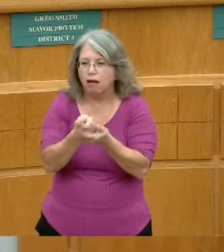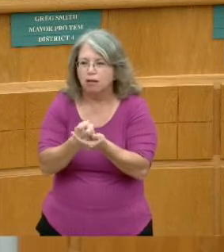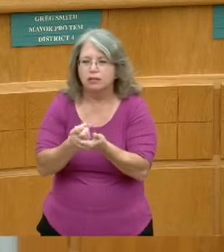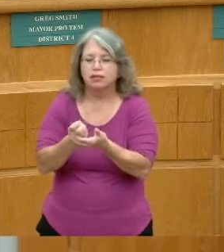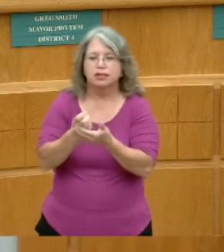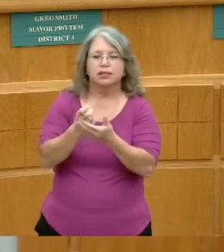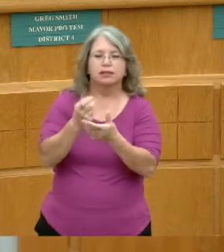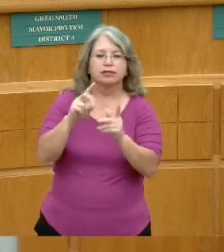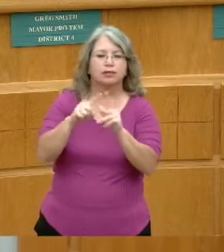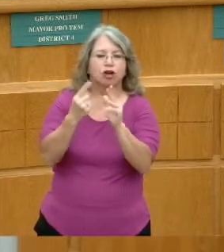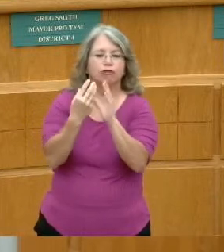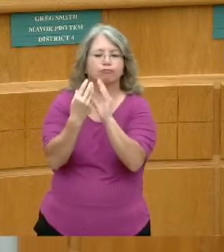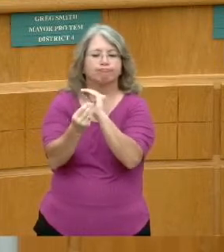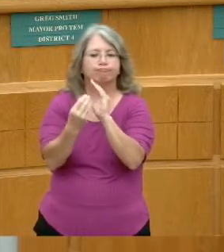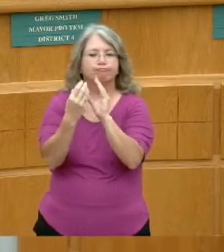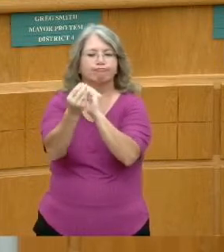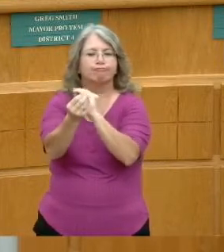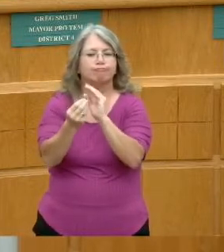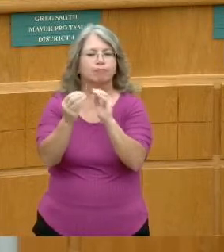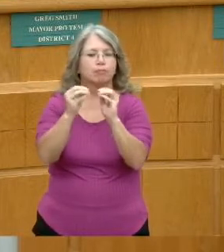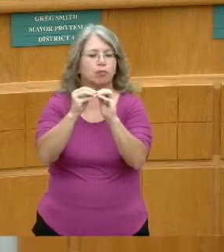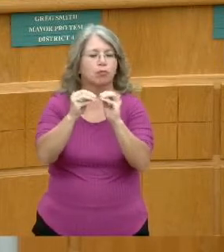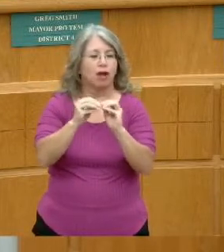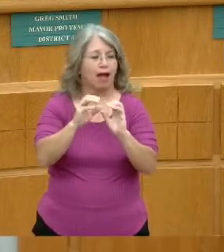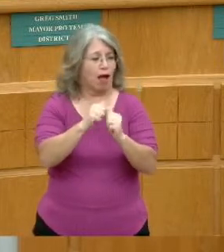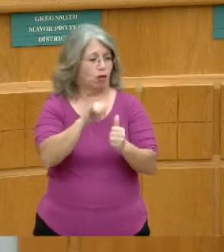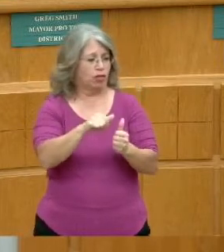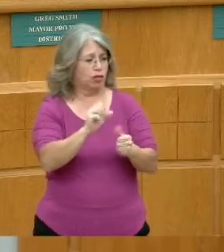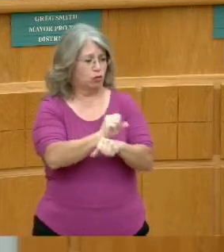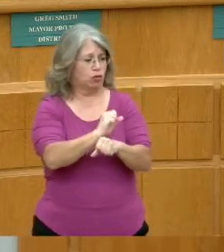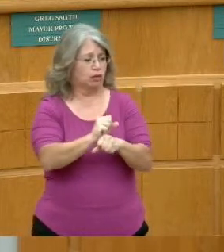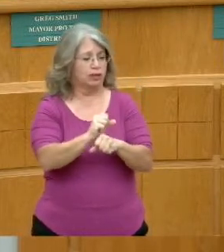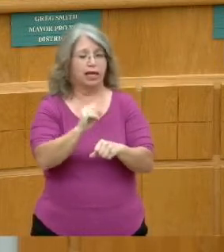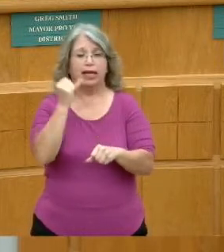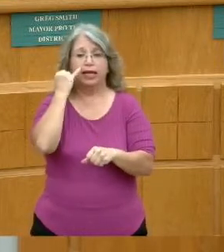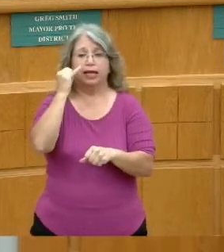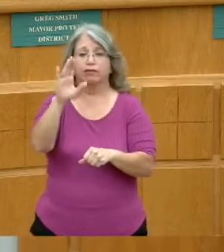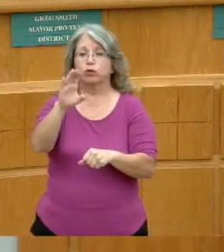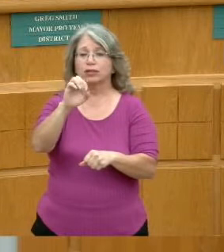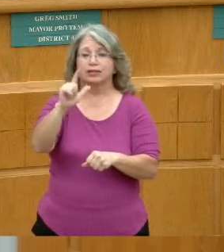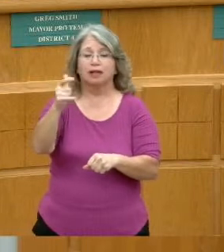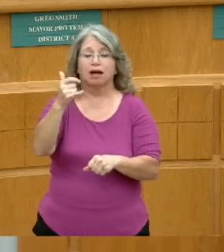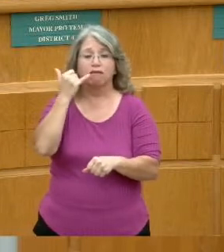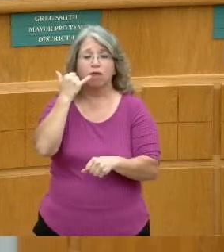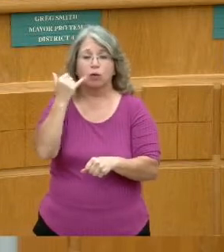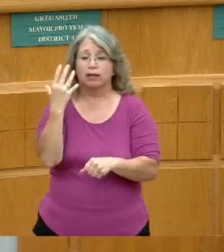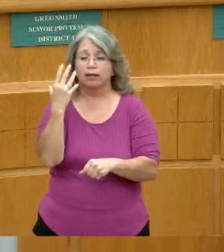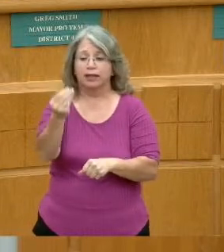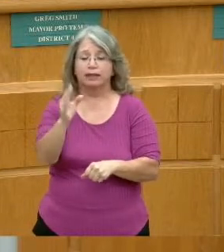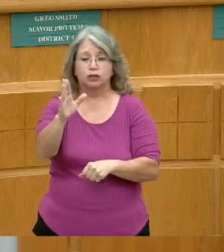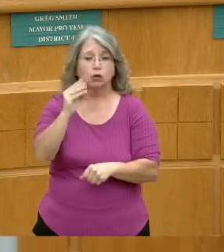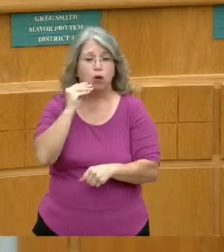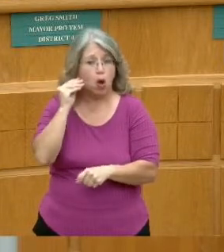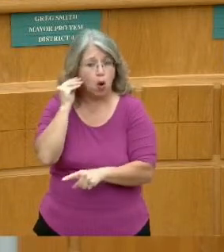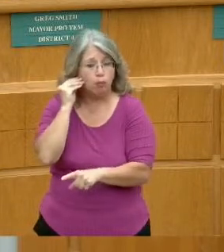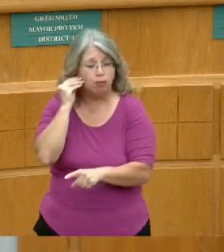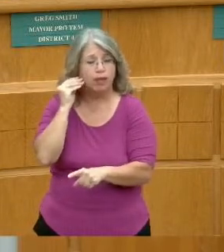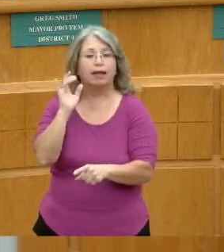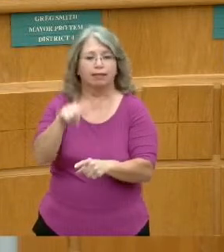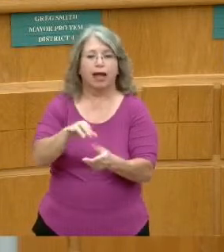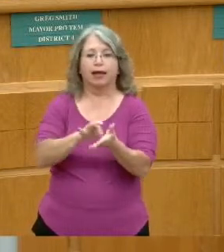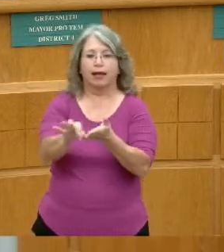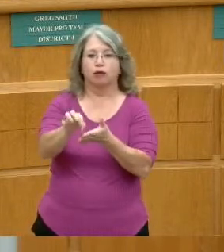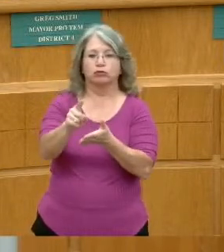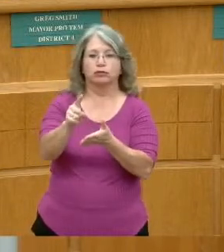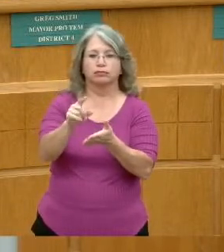this metric works is if your device leaves the home, then you're counted as having left the house. So right now, we're somewhere around 50%